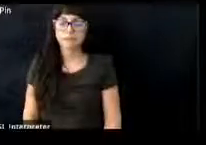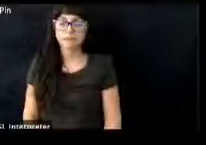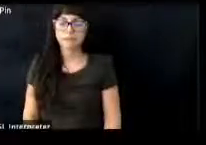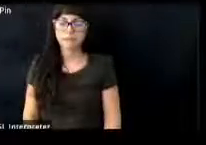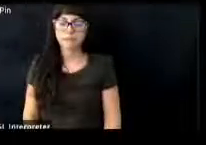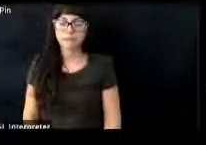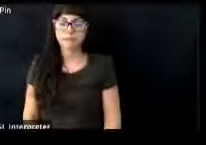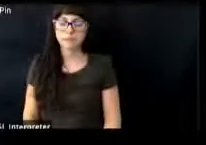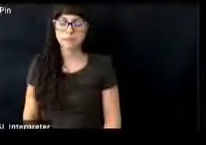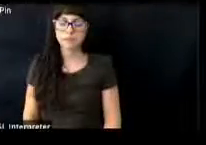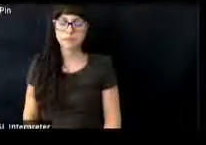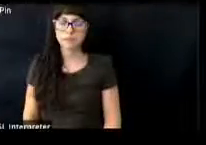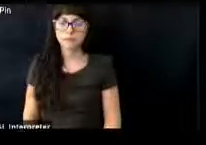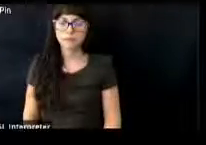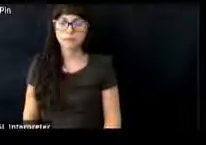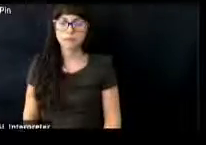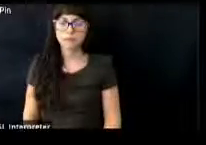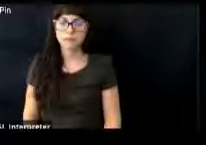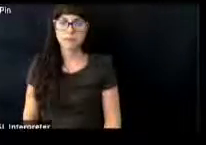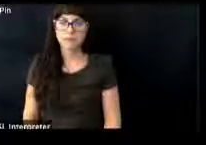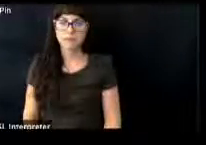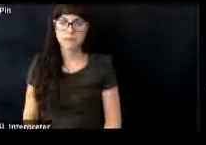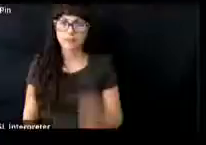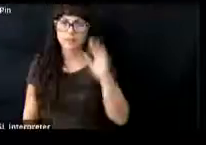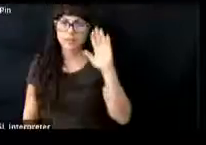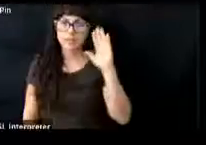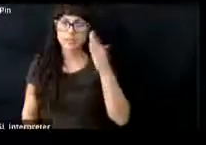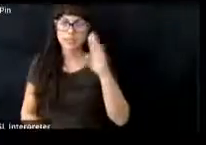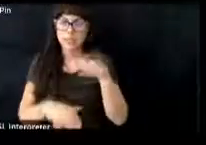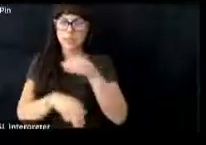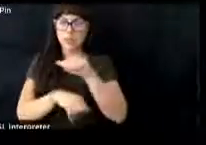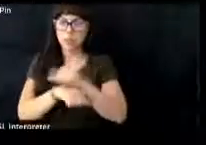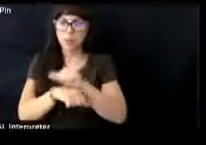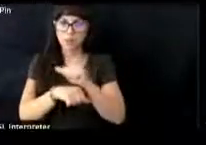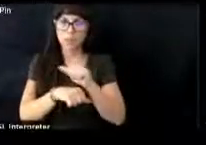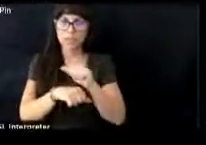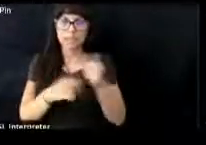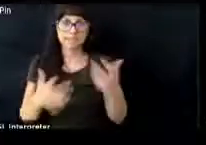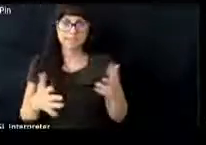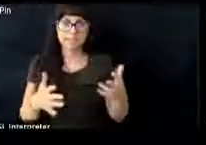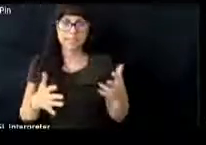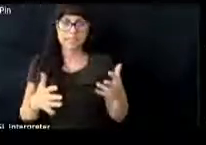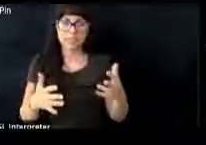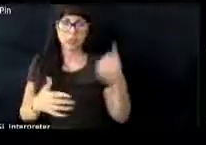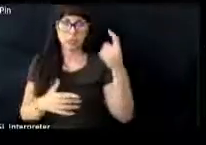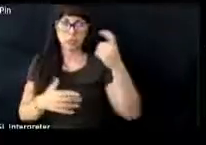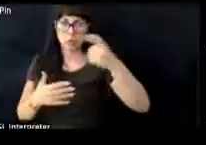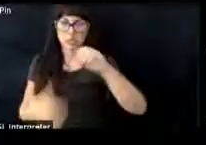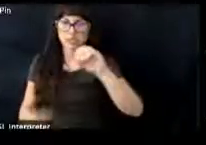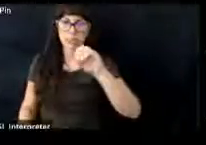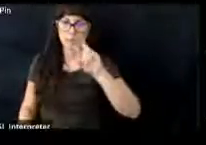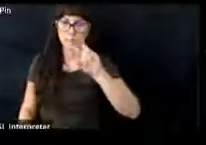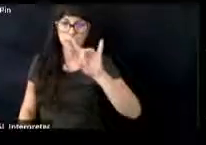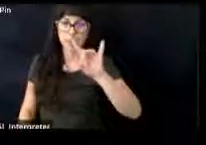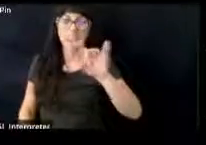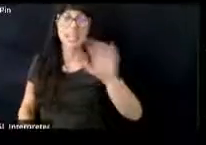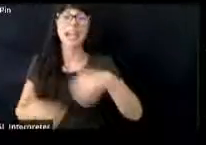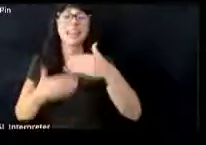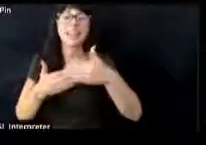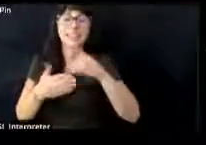It looks like it's all of our appointments in the queue at this time. So then we'll be going to callers. So right now will be 028, and up next will be